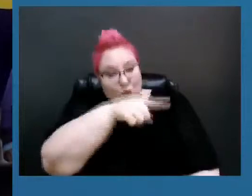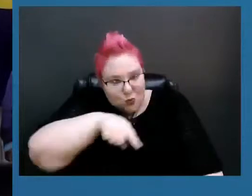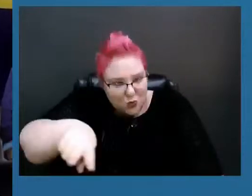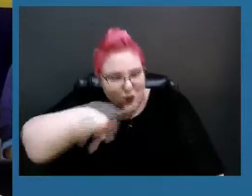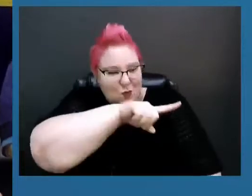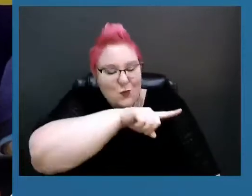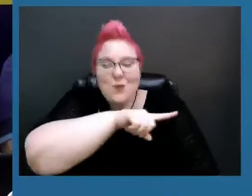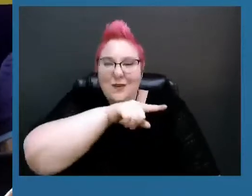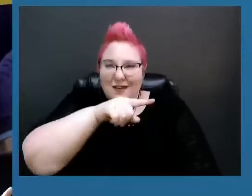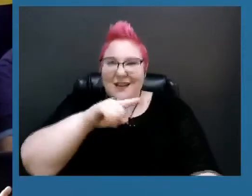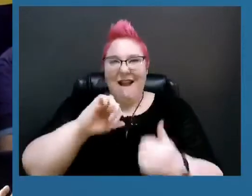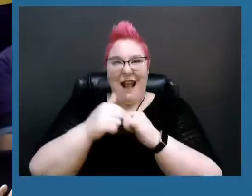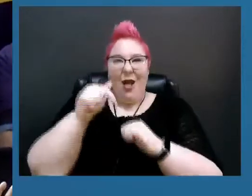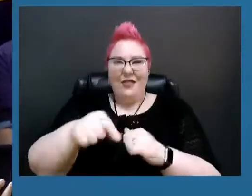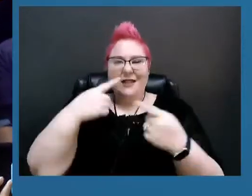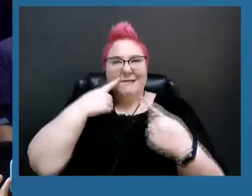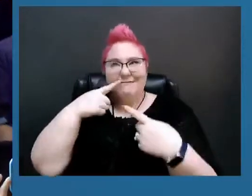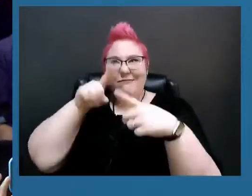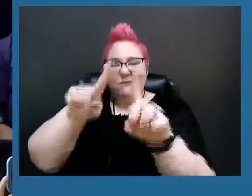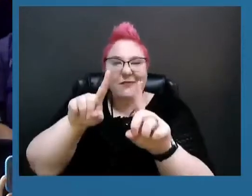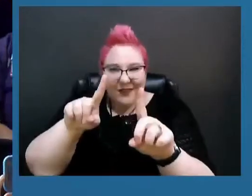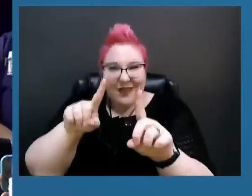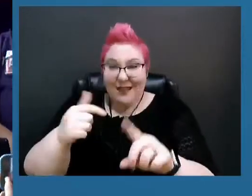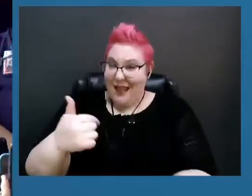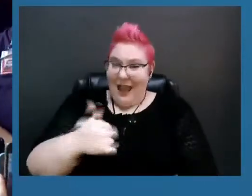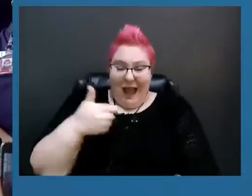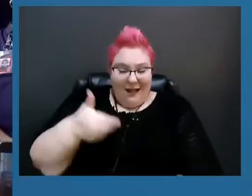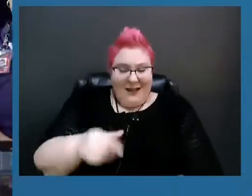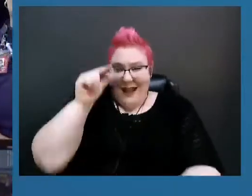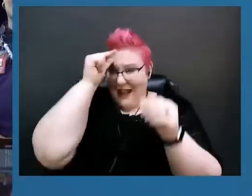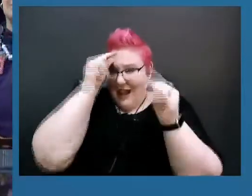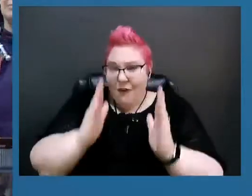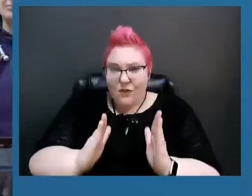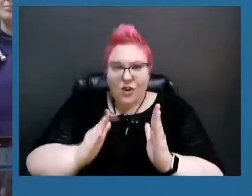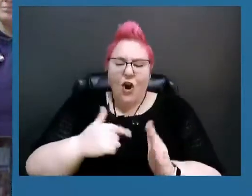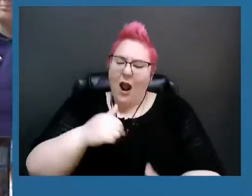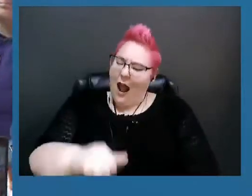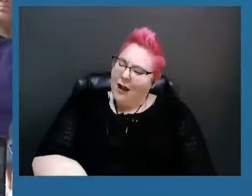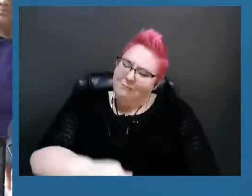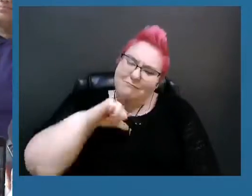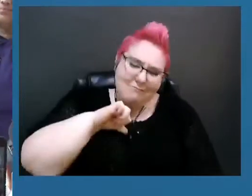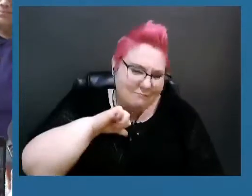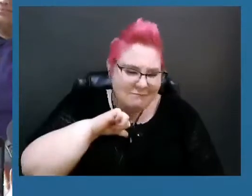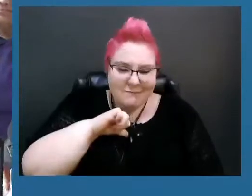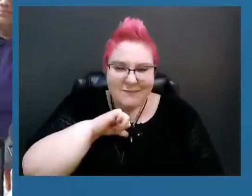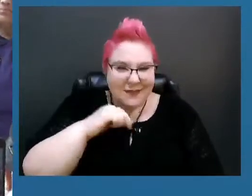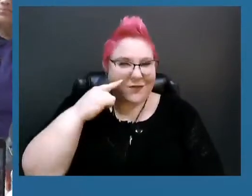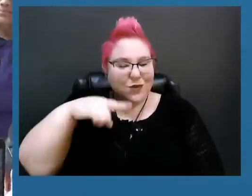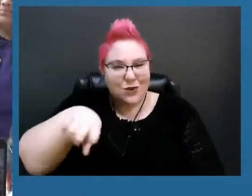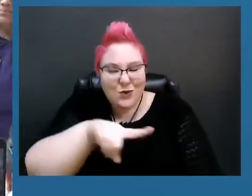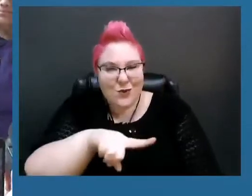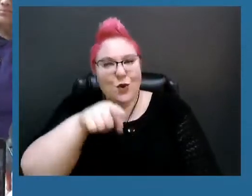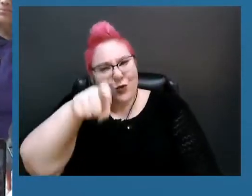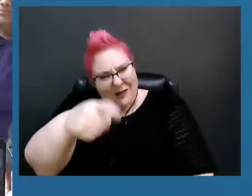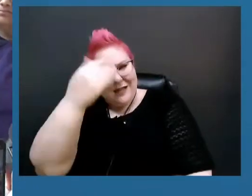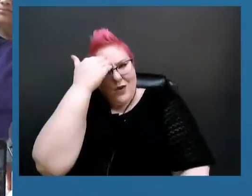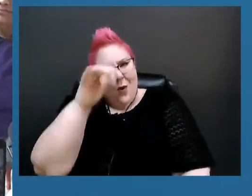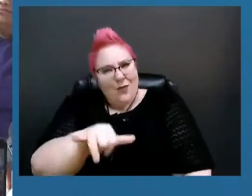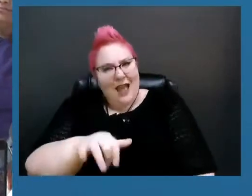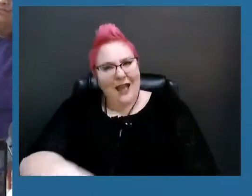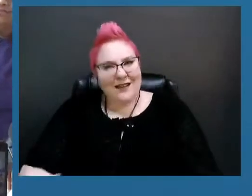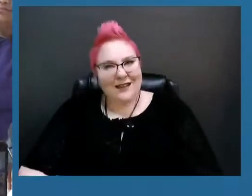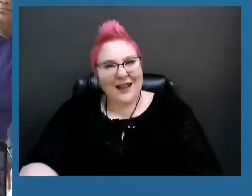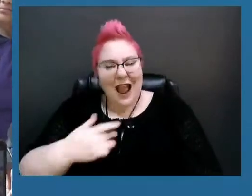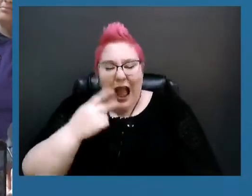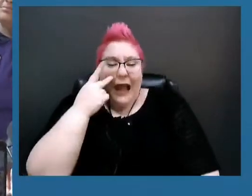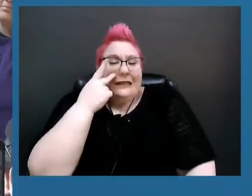this happen in a profound way that I, as your governor, am so proud of. You need to know that. I see you, I hear